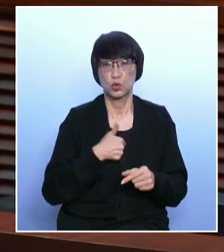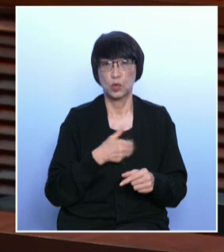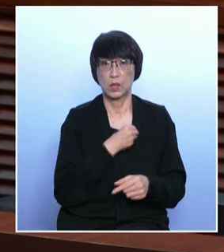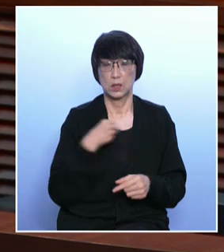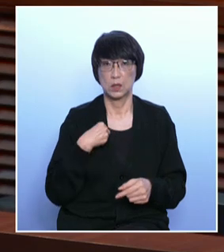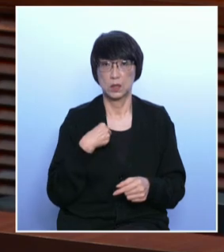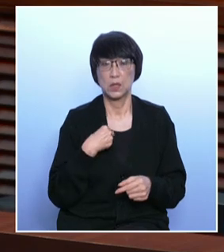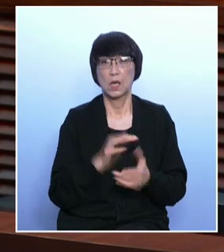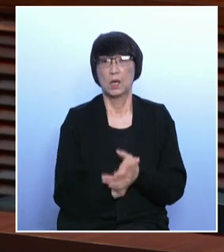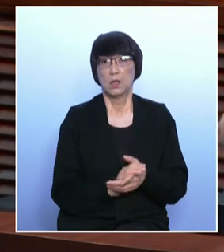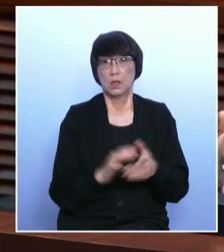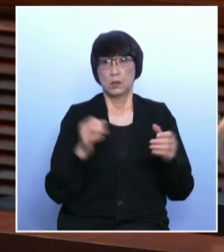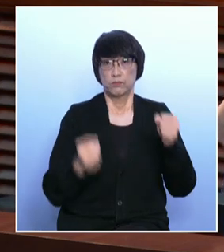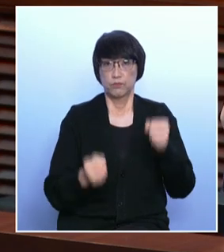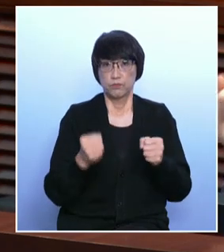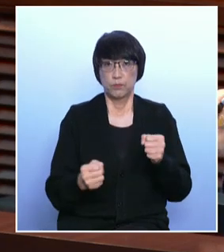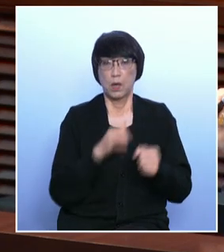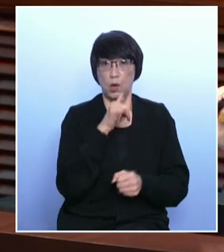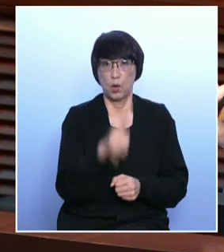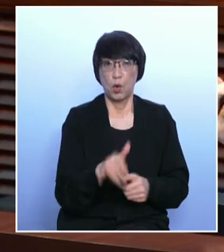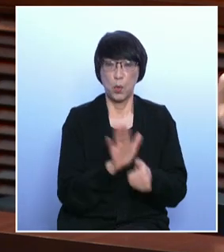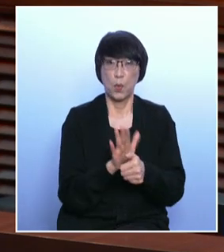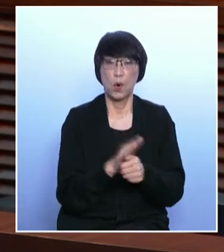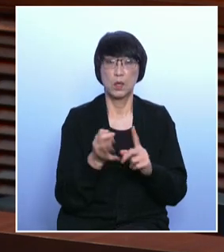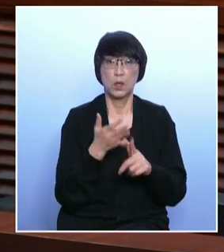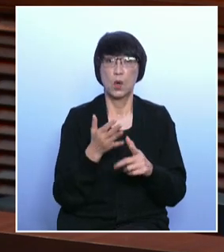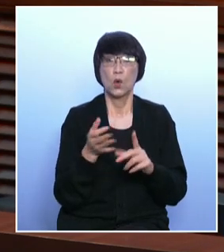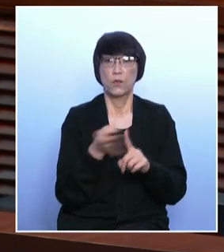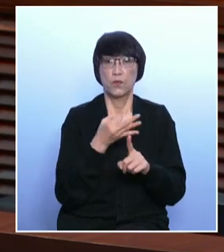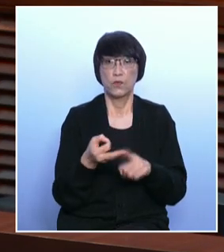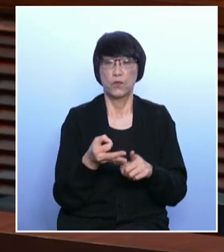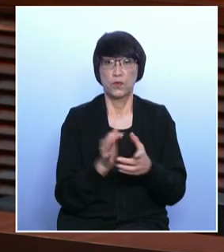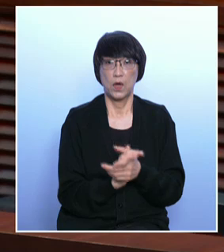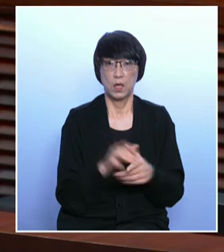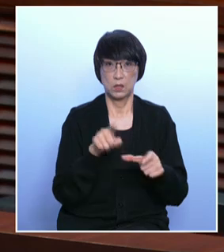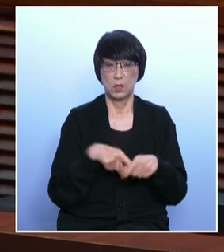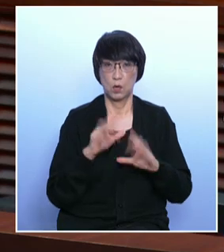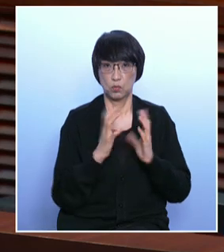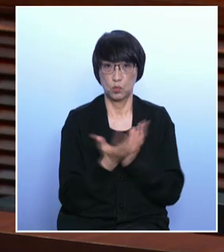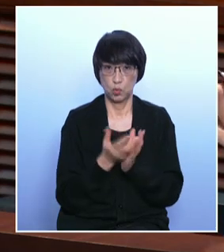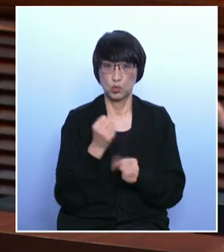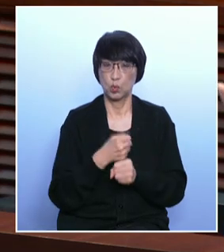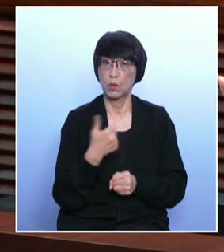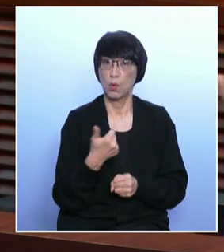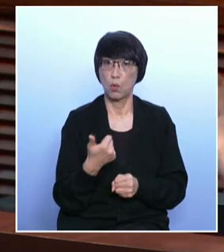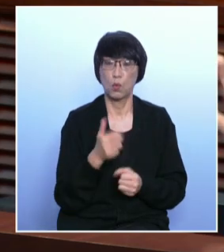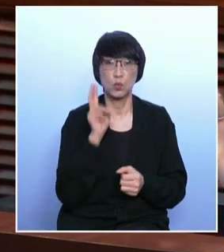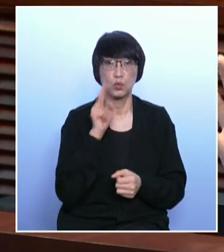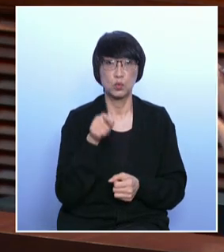Will the government use more CM mobile trucks?